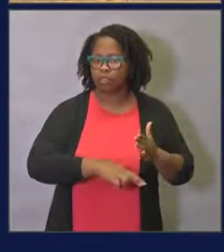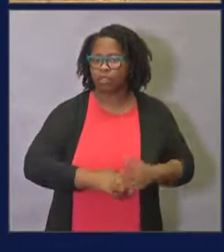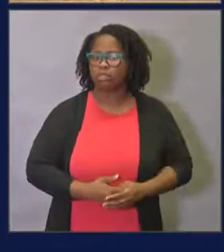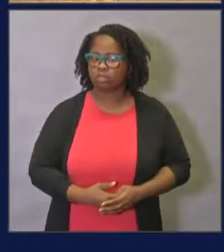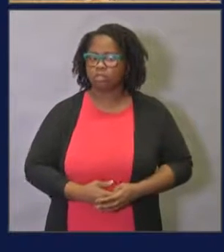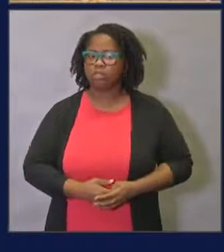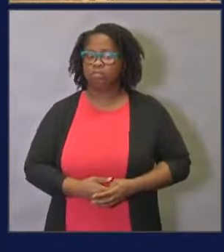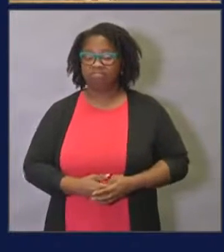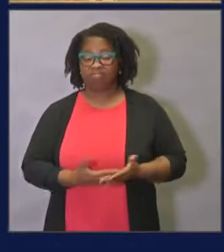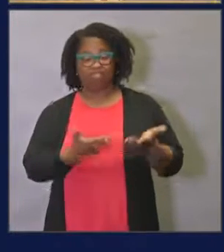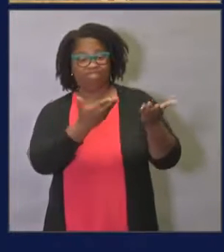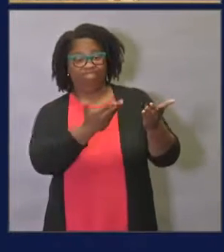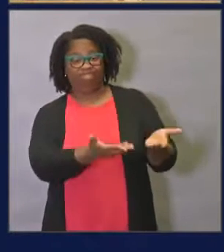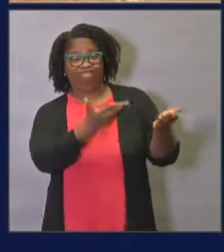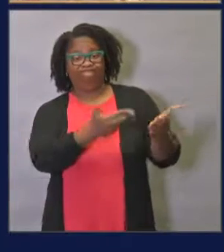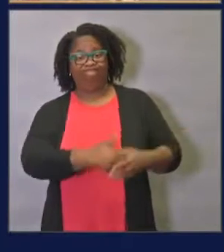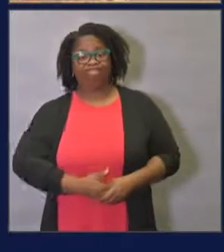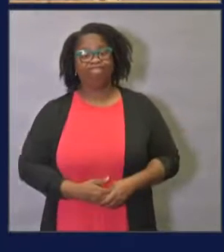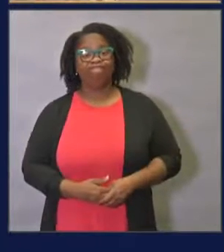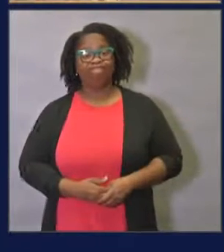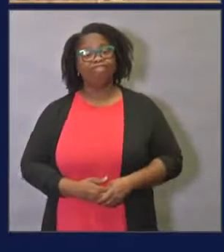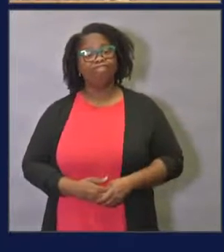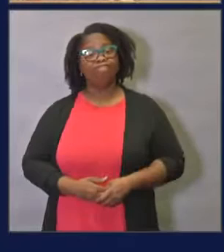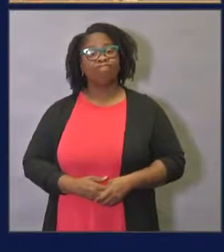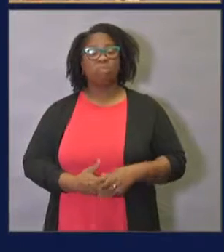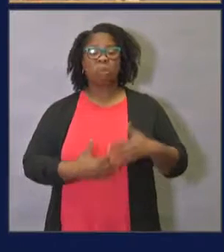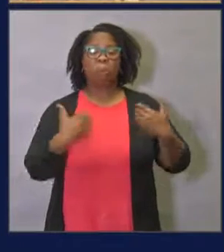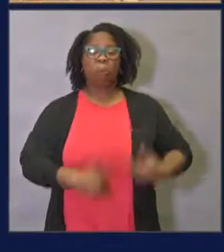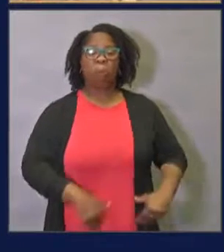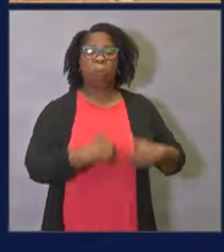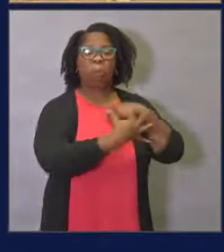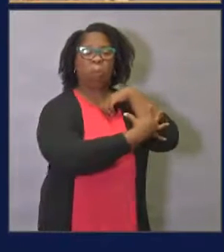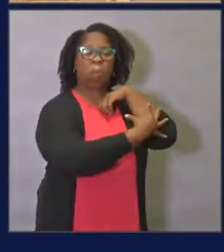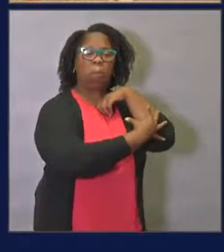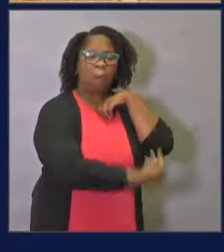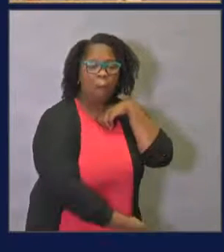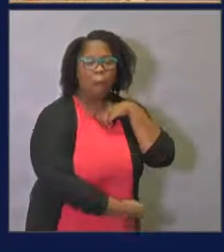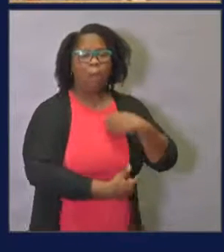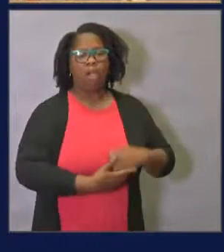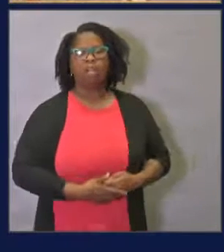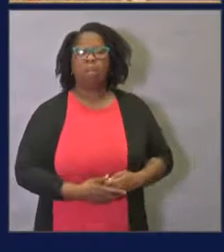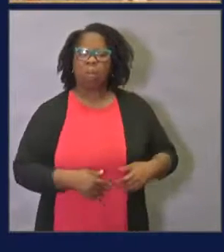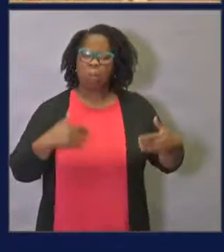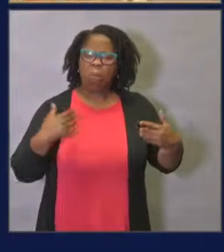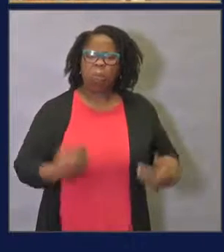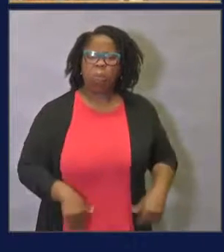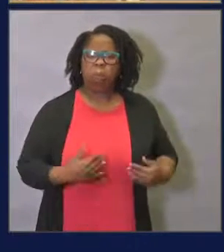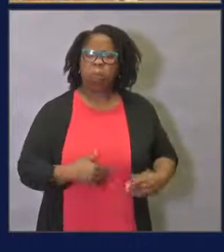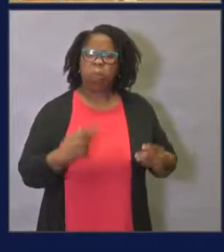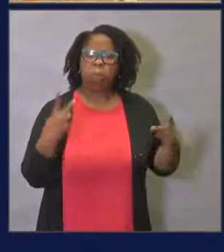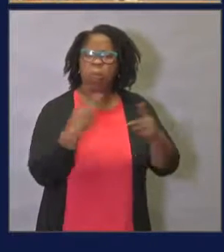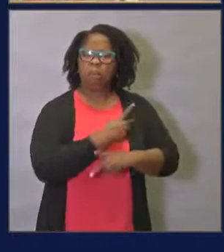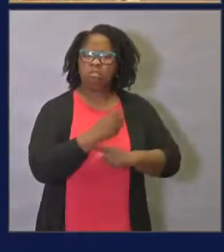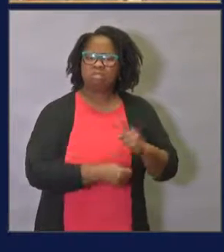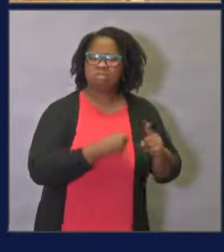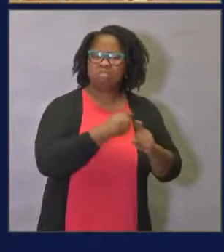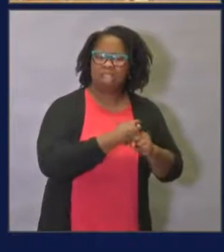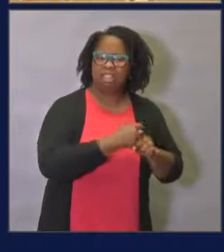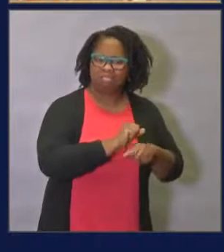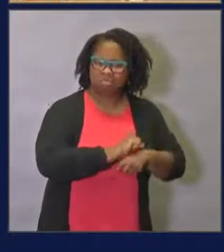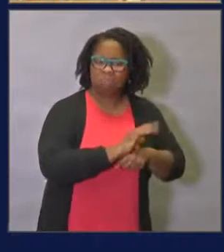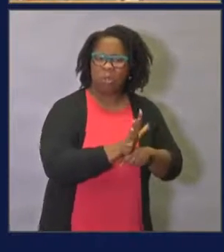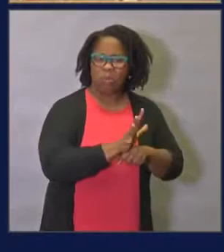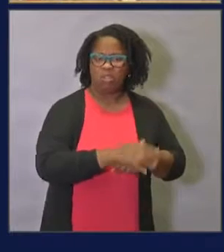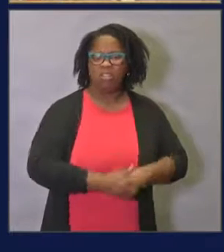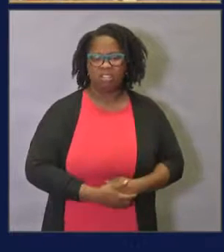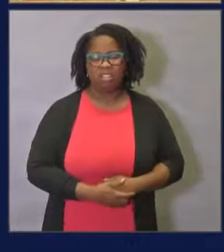you can see the direct relationship between high rates of poverty and high case rates. Those who live in areas of the county with the highest rate